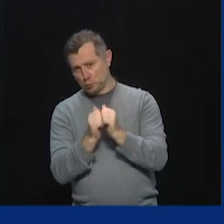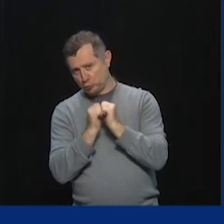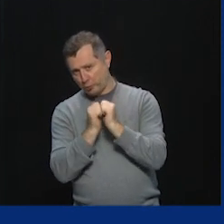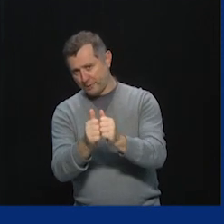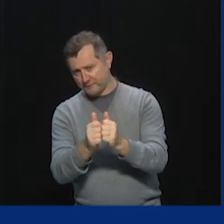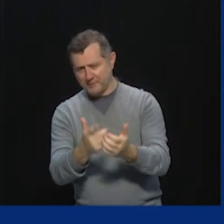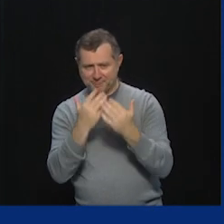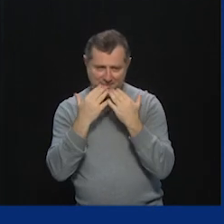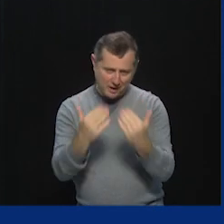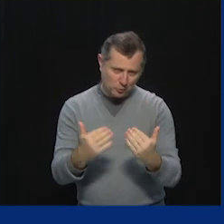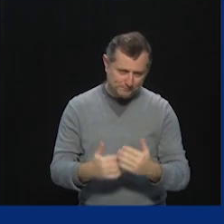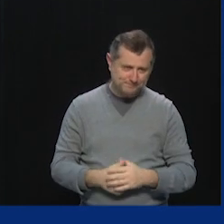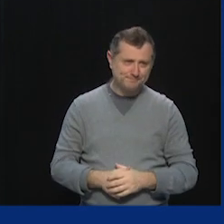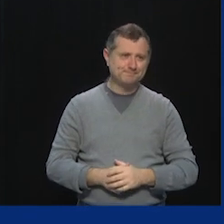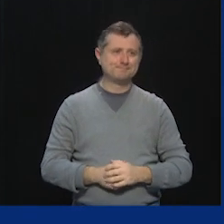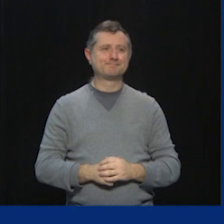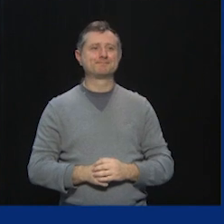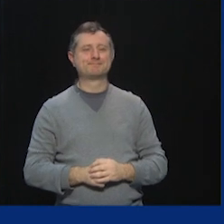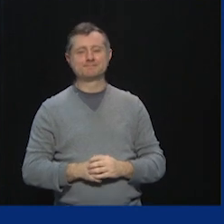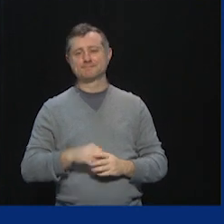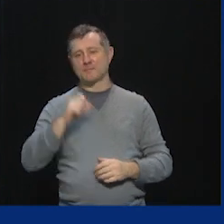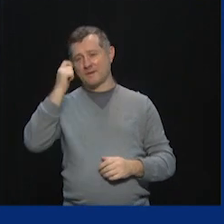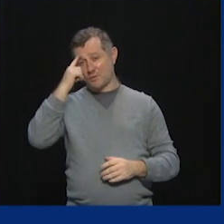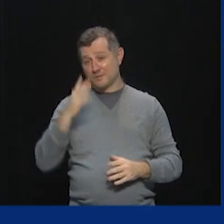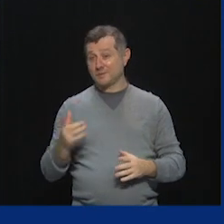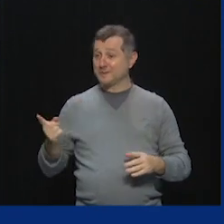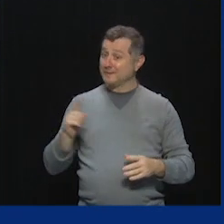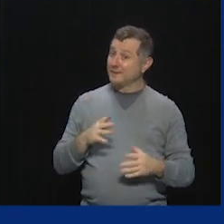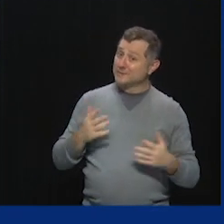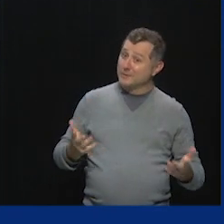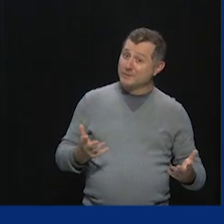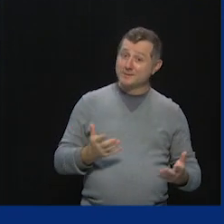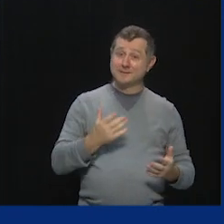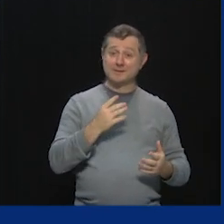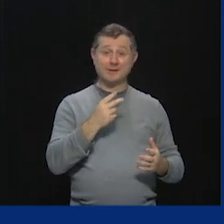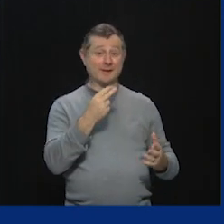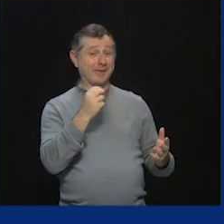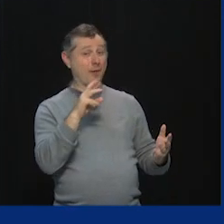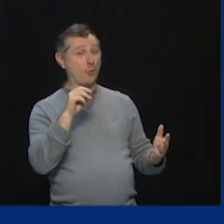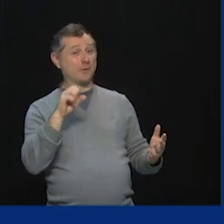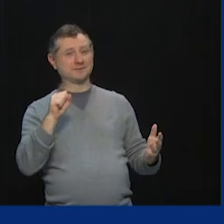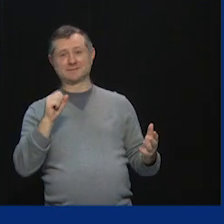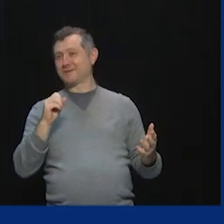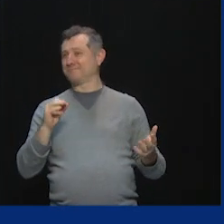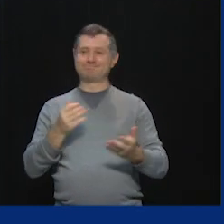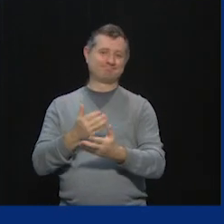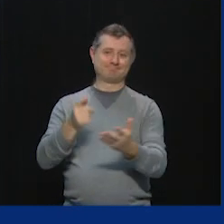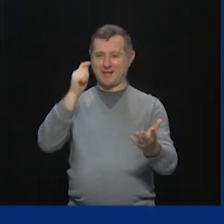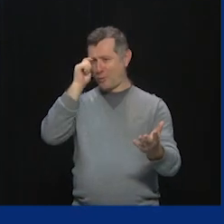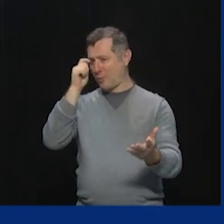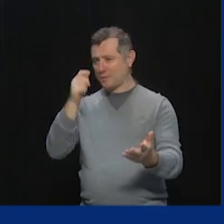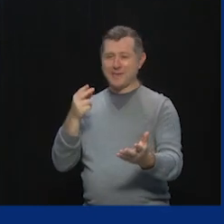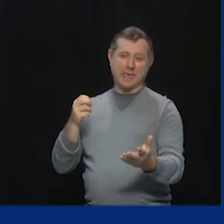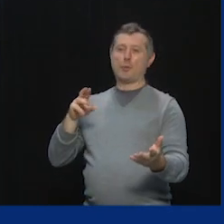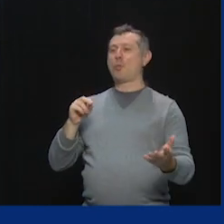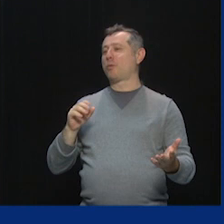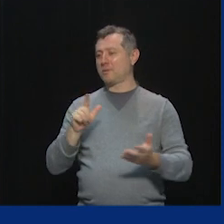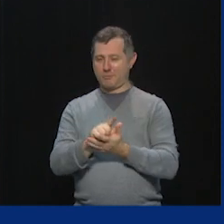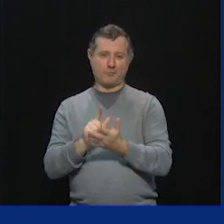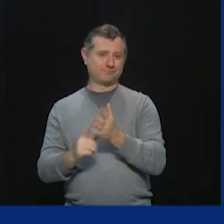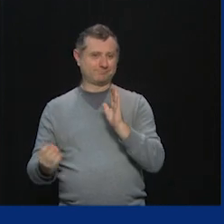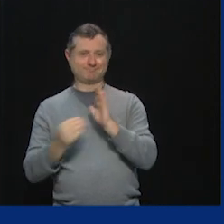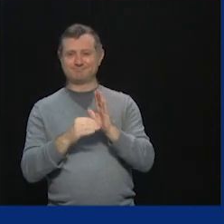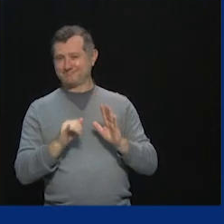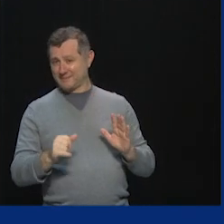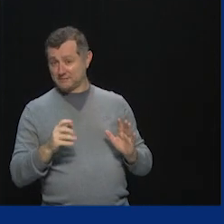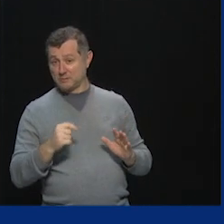So those are the heroes of the HERO Act, and I want to thank all of you for your leadership. And with that, we'll conclude this portion of our event